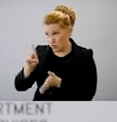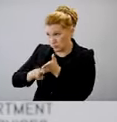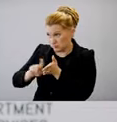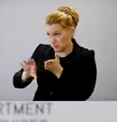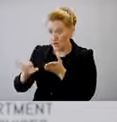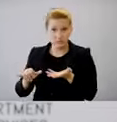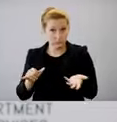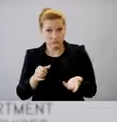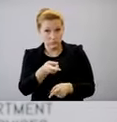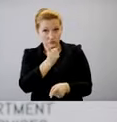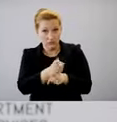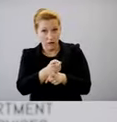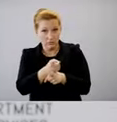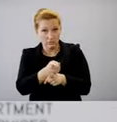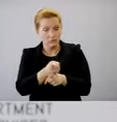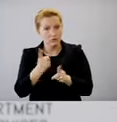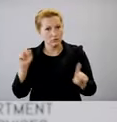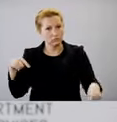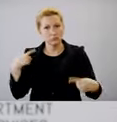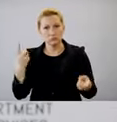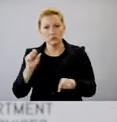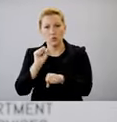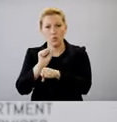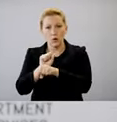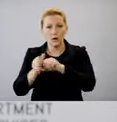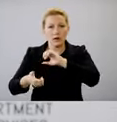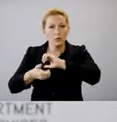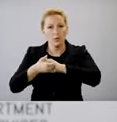that's exactly it. So we have been working with our